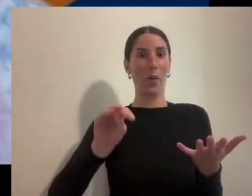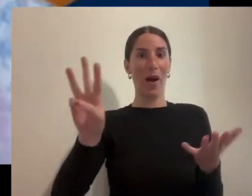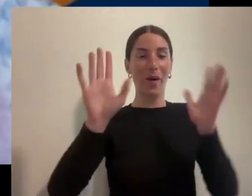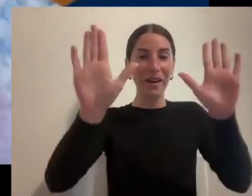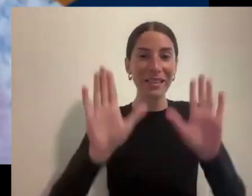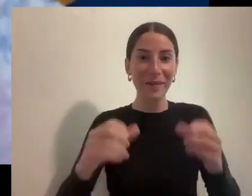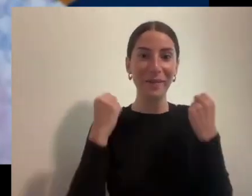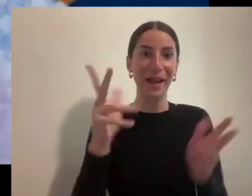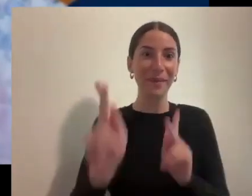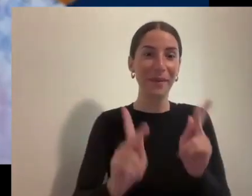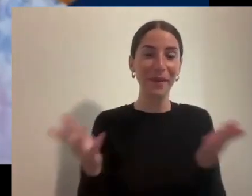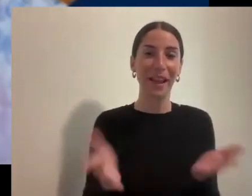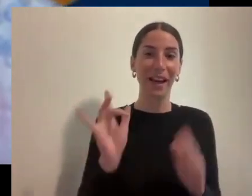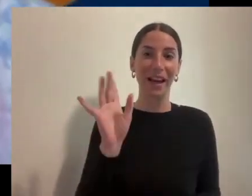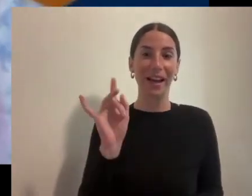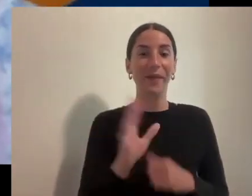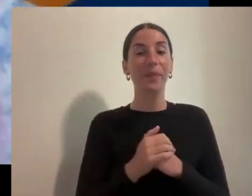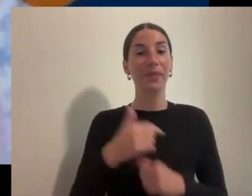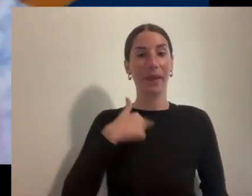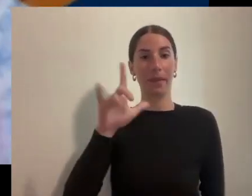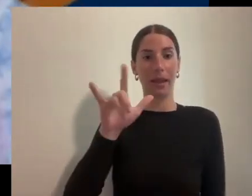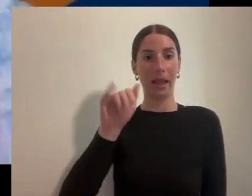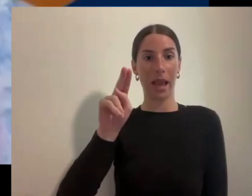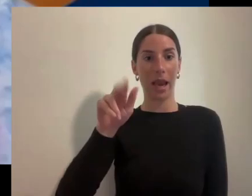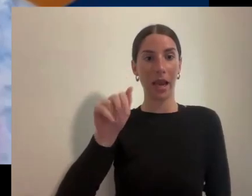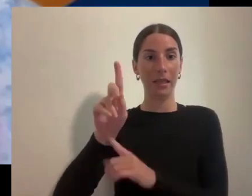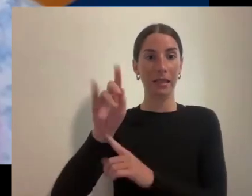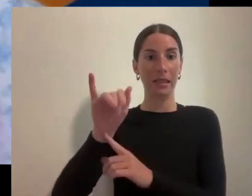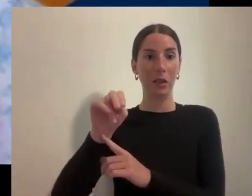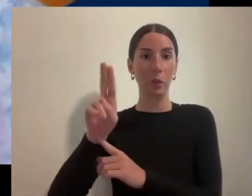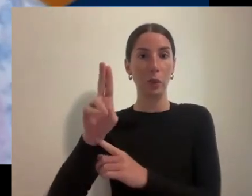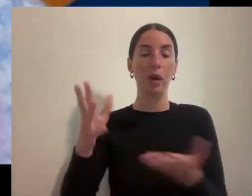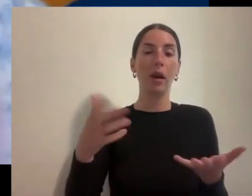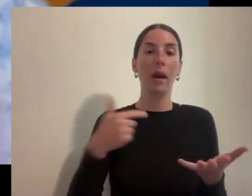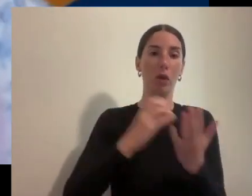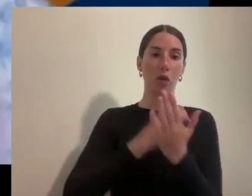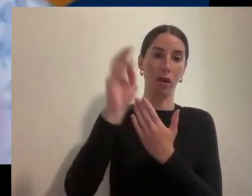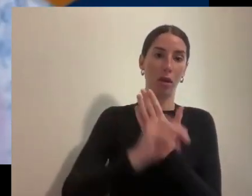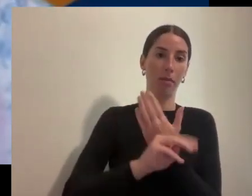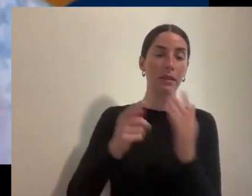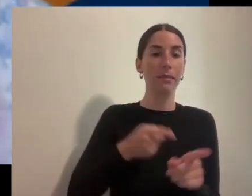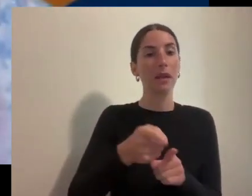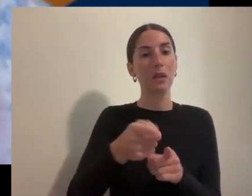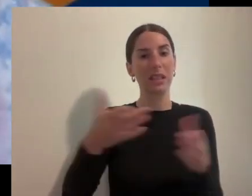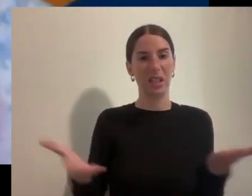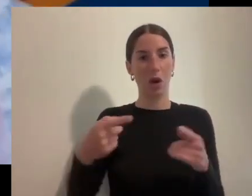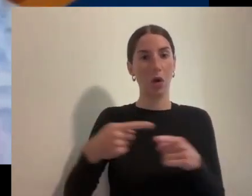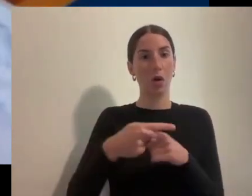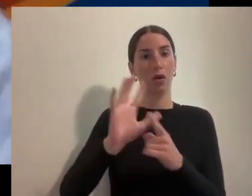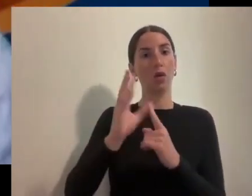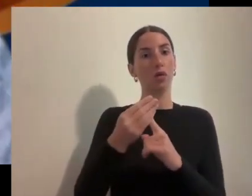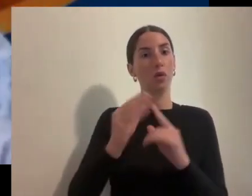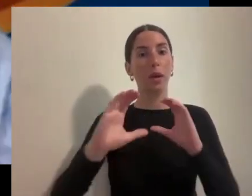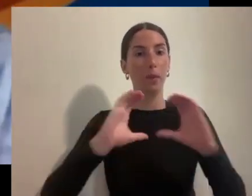awesome. I am Liliana Dinu, the Content and Curriculum Development Specialist at Cross Cultural Communications, a